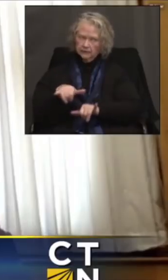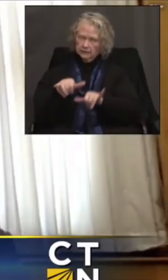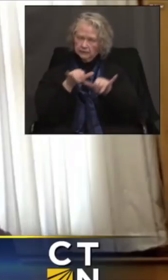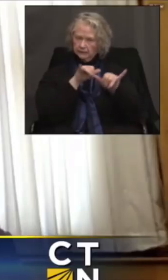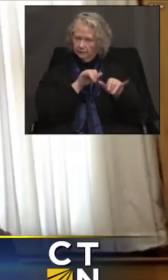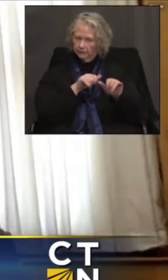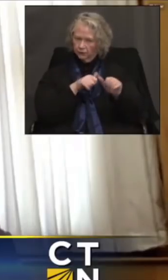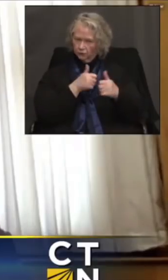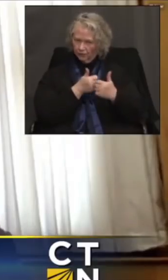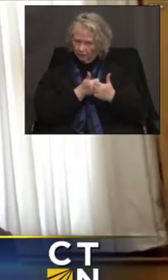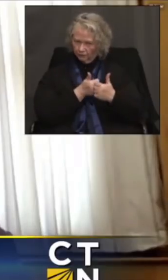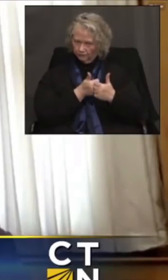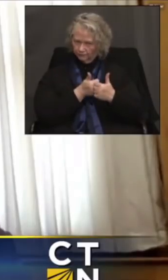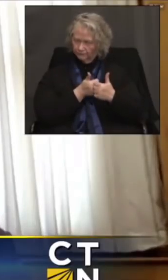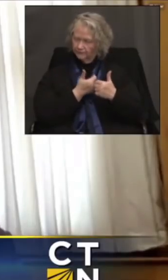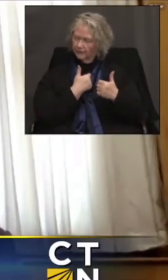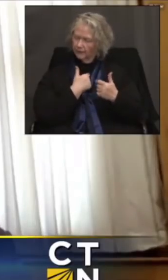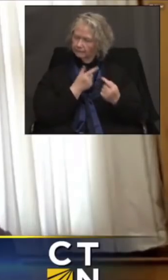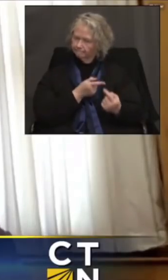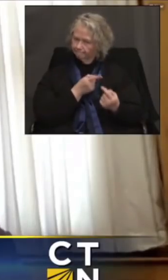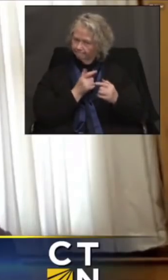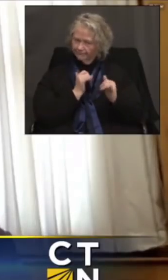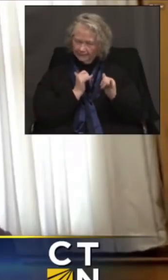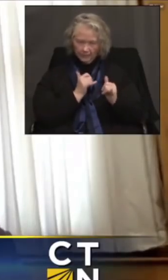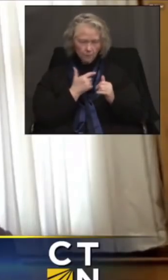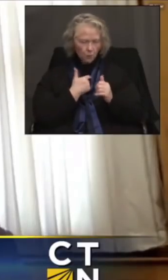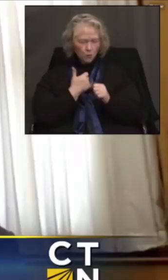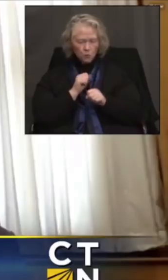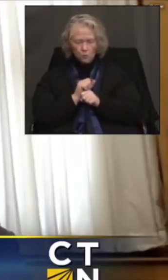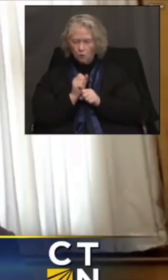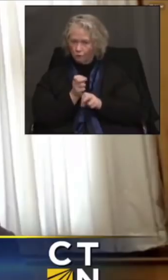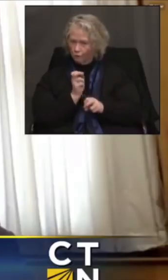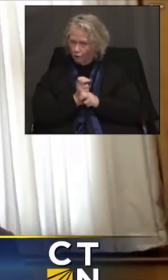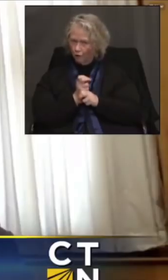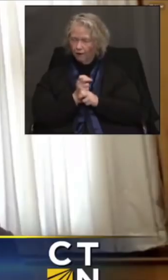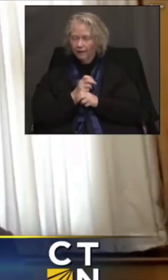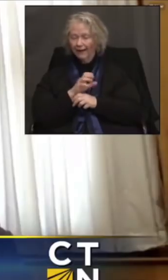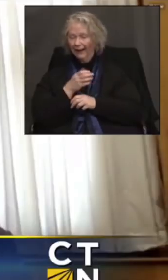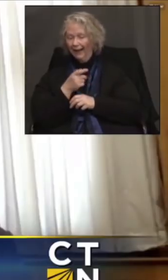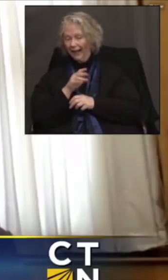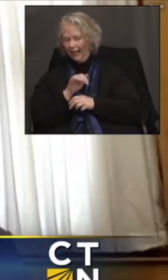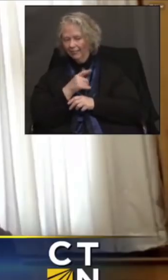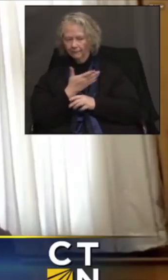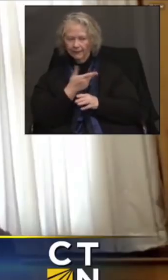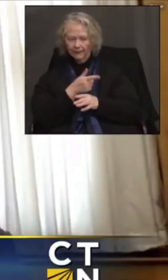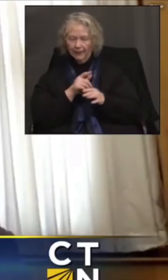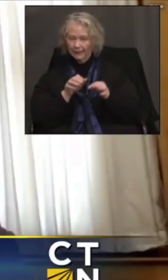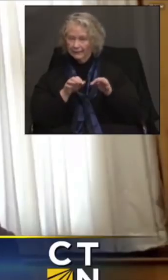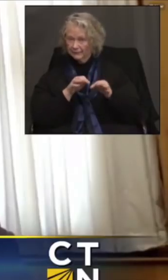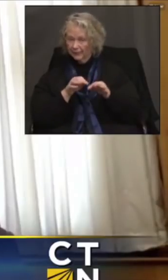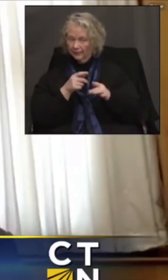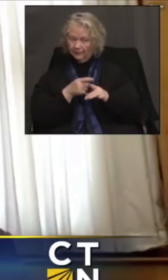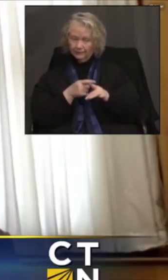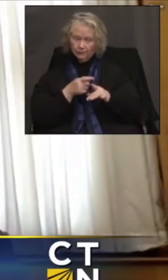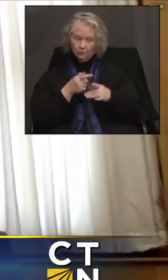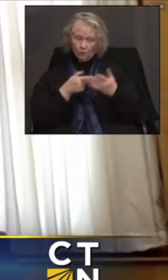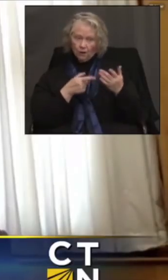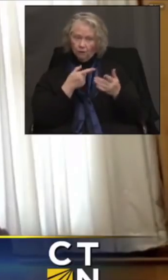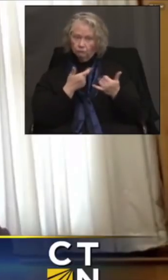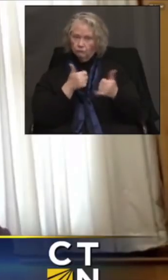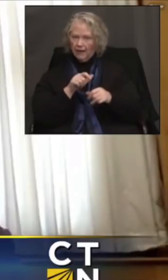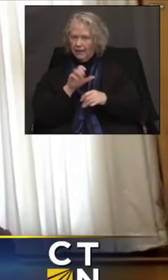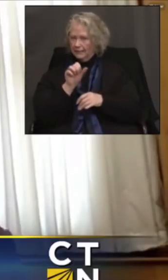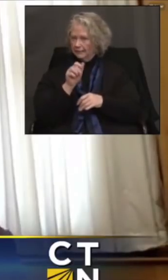Connecticut among them, and we're working at it as hard as we can. Kathy can talk as well about some of the efforts, she already did, about some of the efforts they're making,